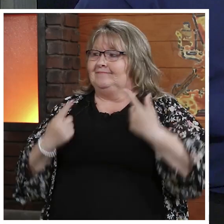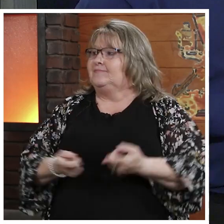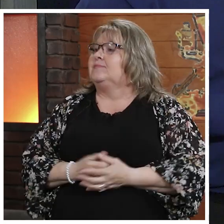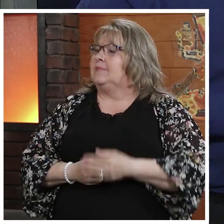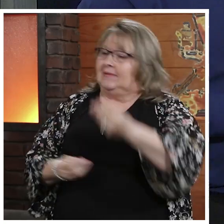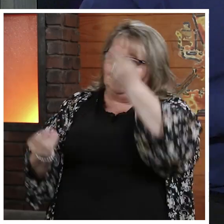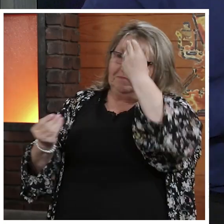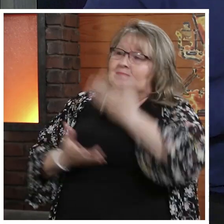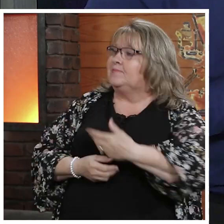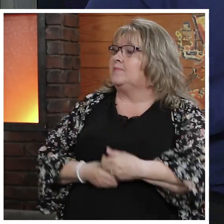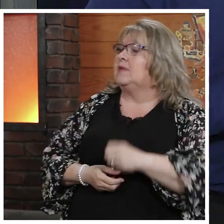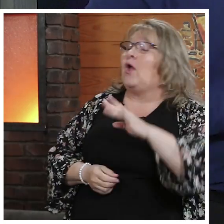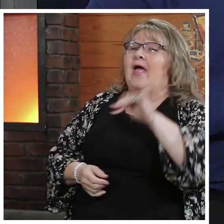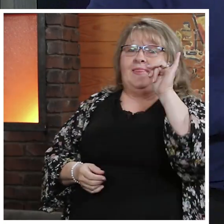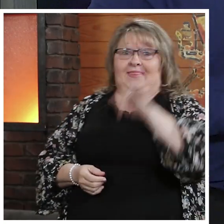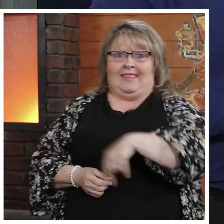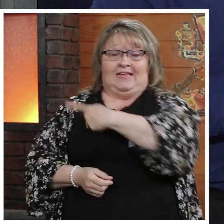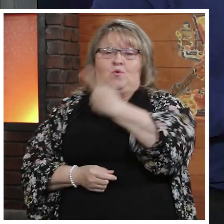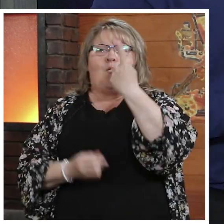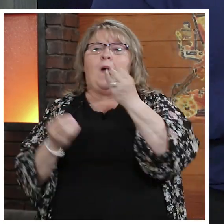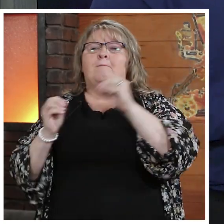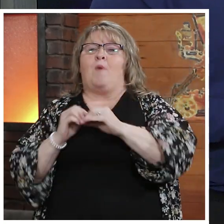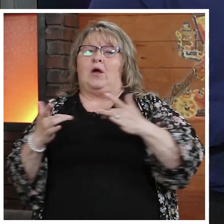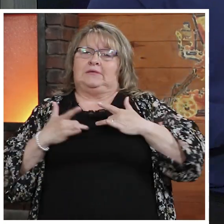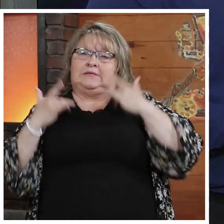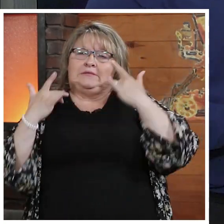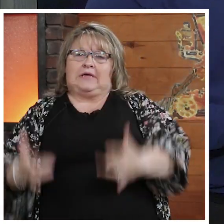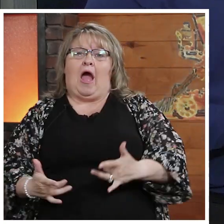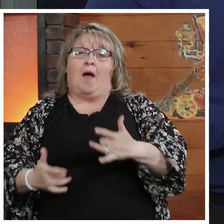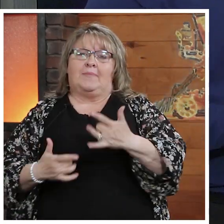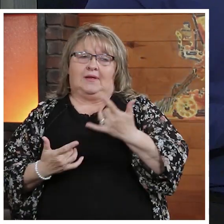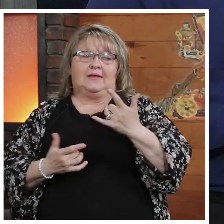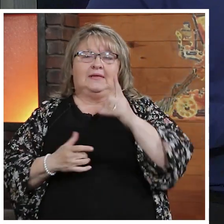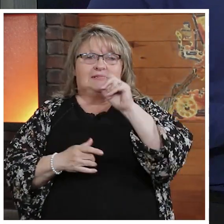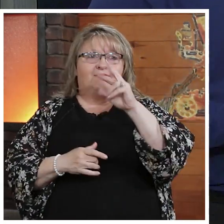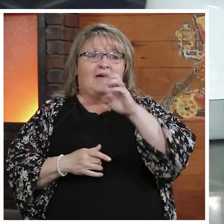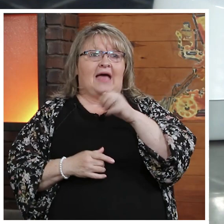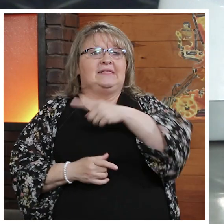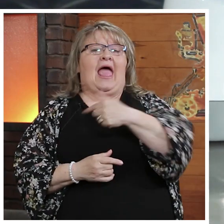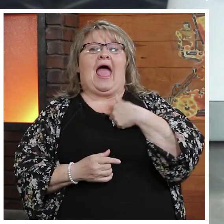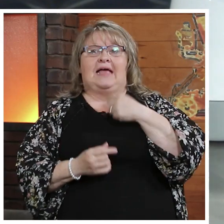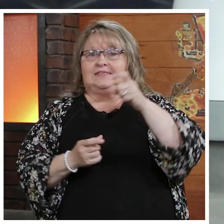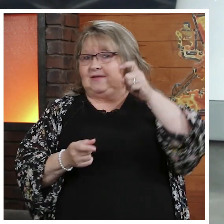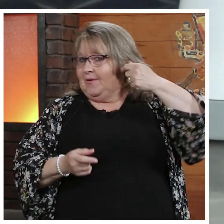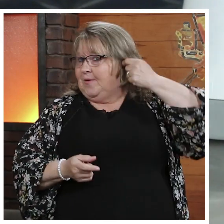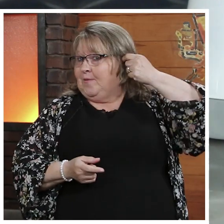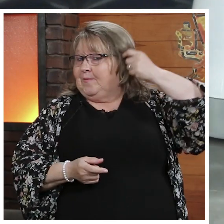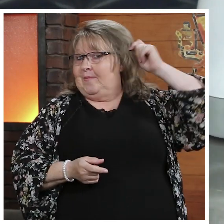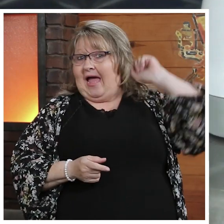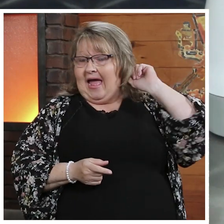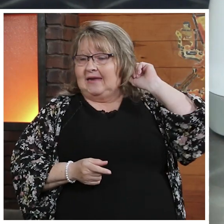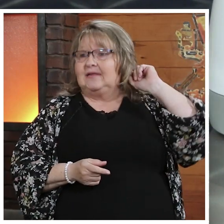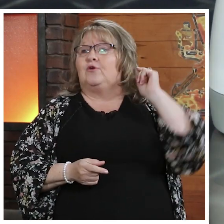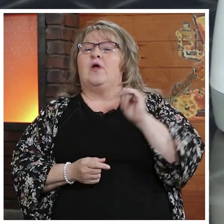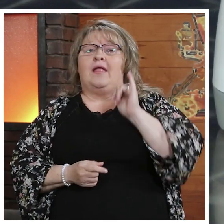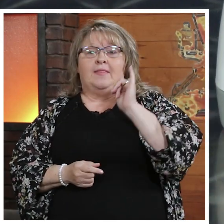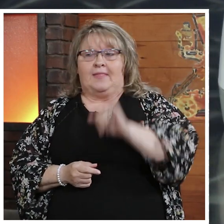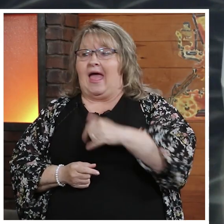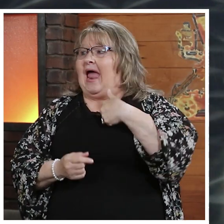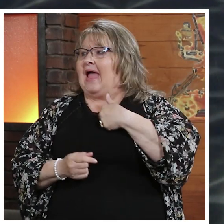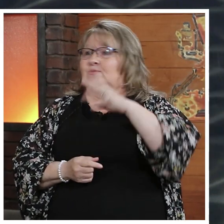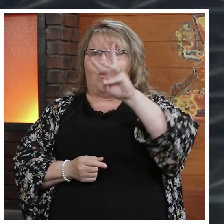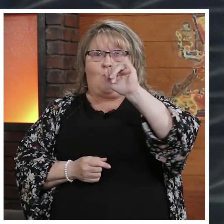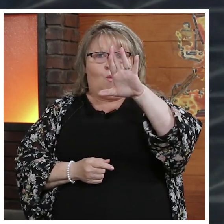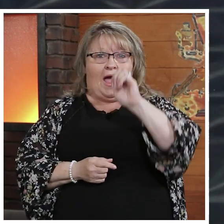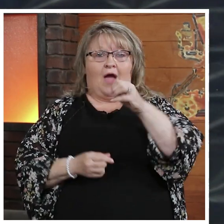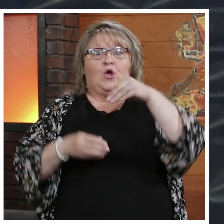So this is one of the more common types of devices. It has the piece that fits behind the ear, and then it has a wire that goes in